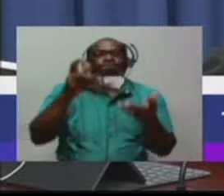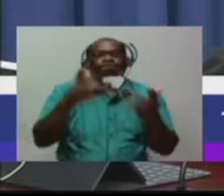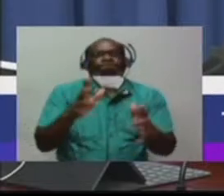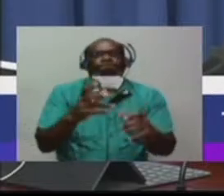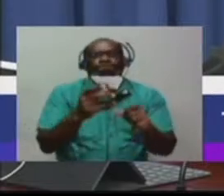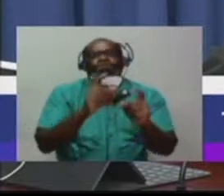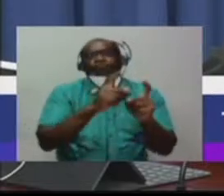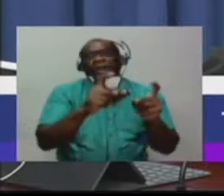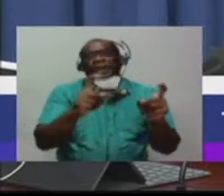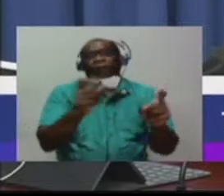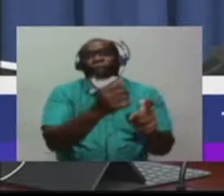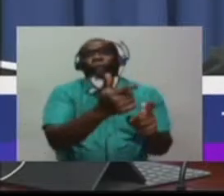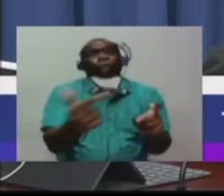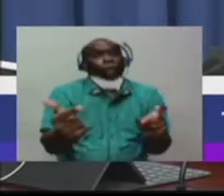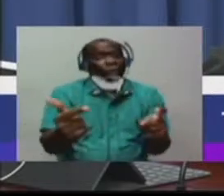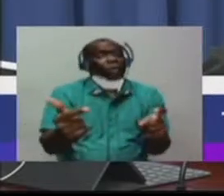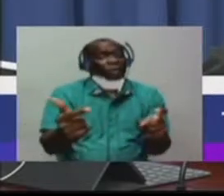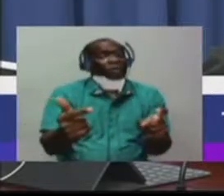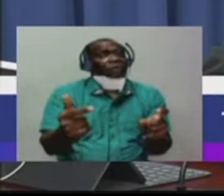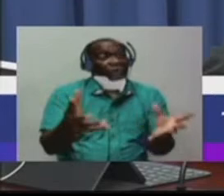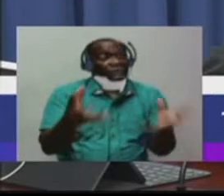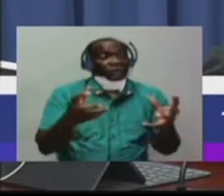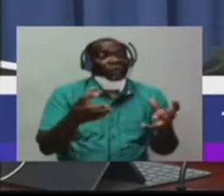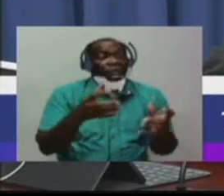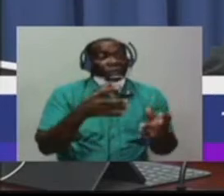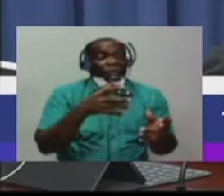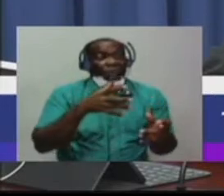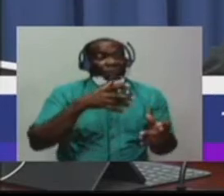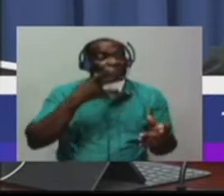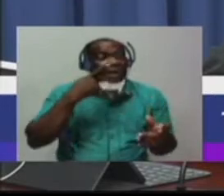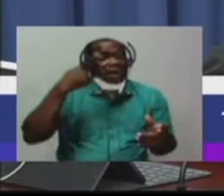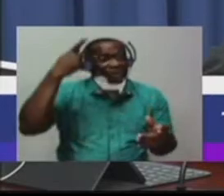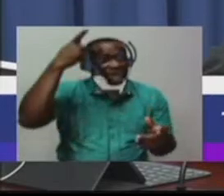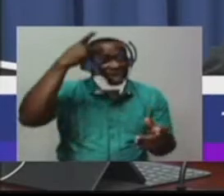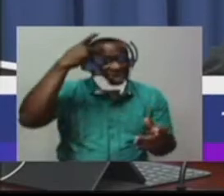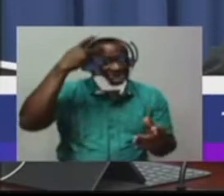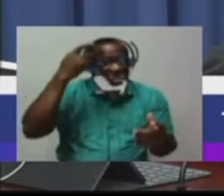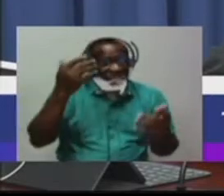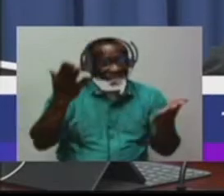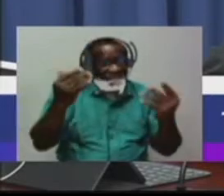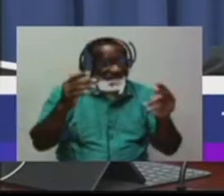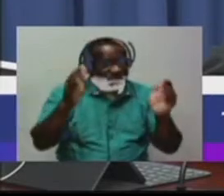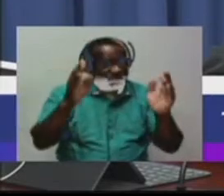I want parents to pay attention to this, because these doses were initially